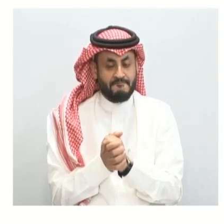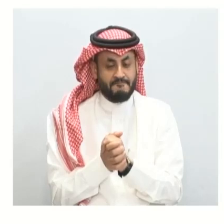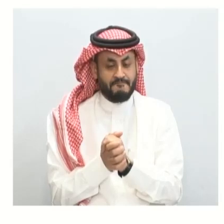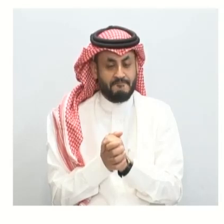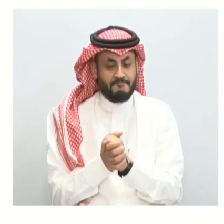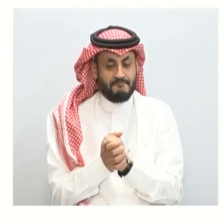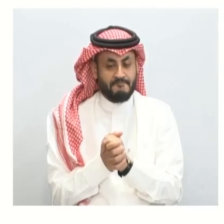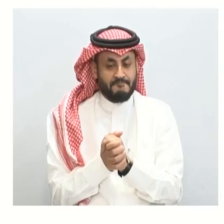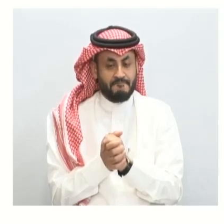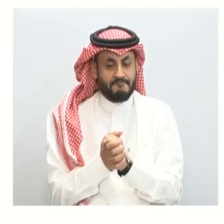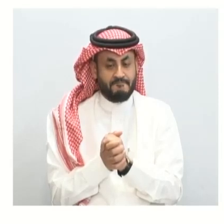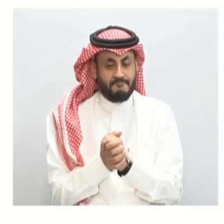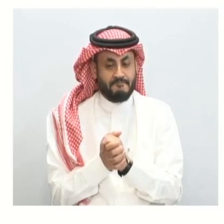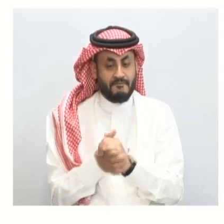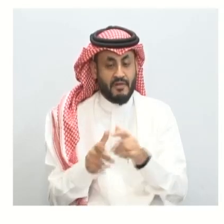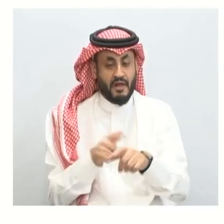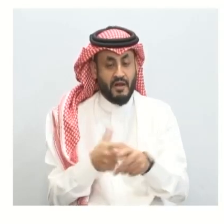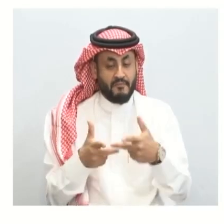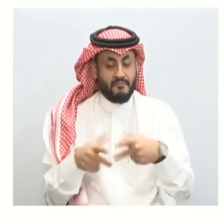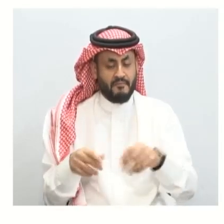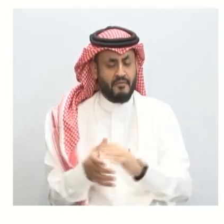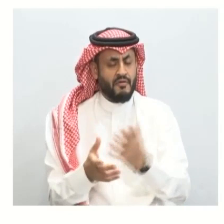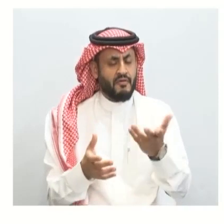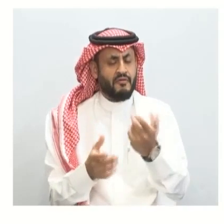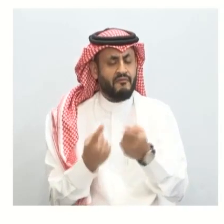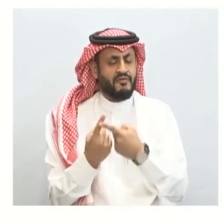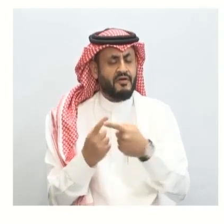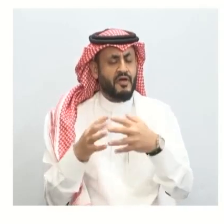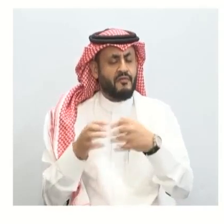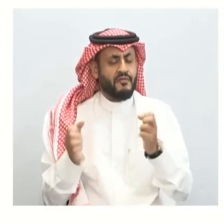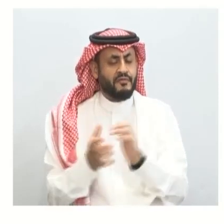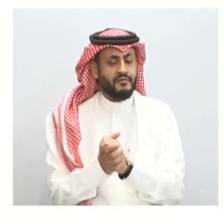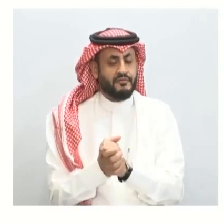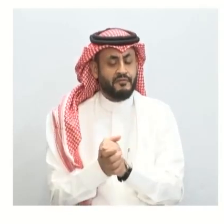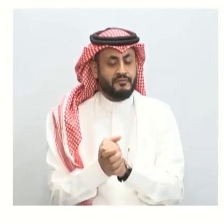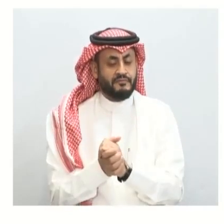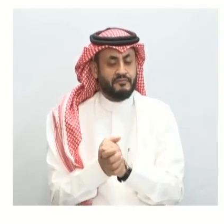And one. So what does it stand for? First of all, we can see that.